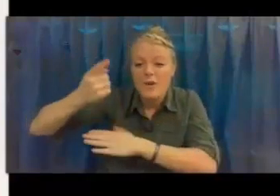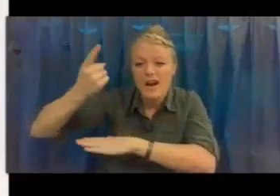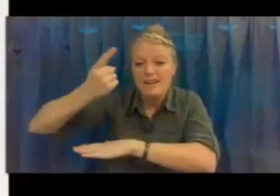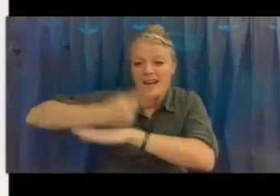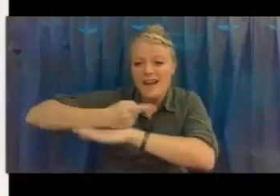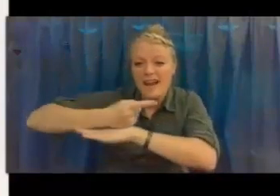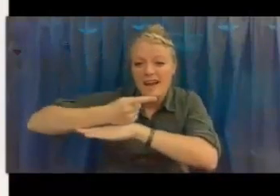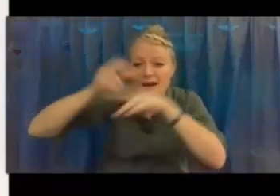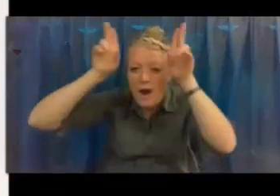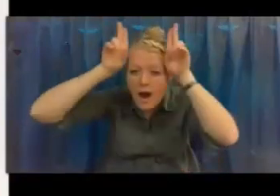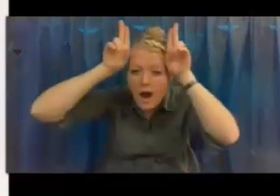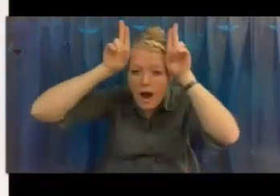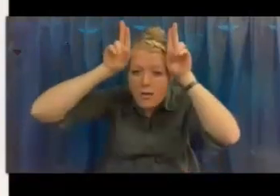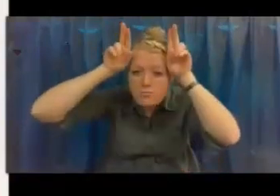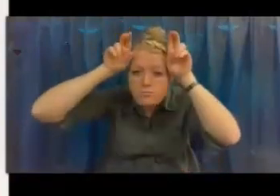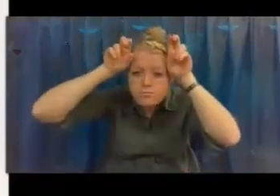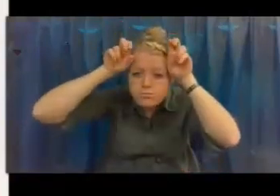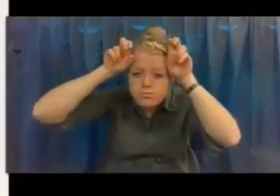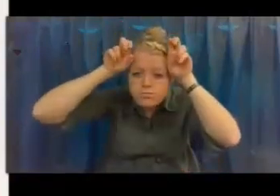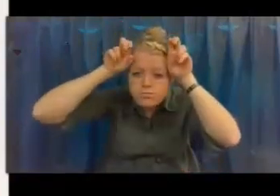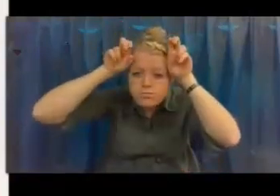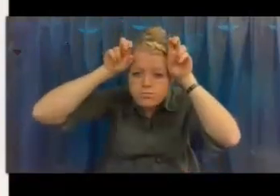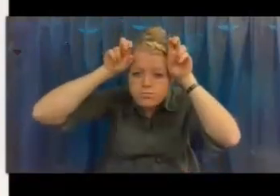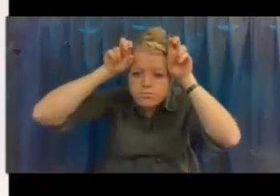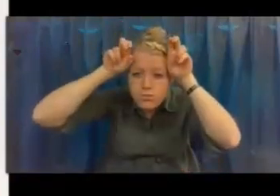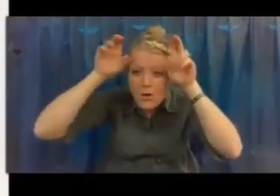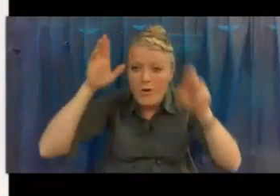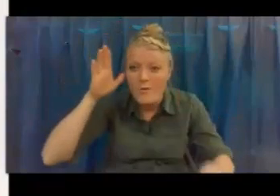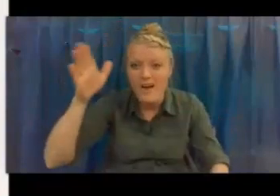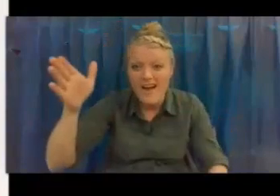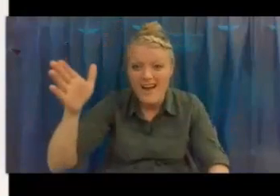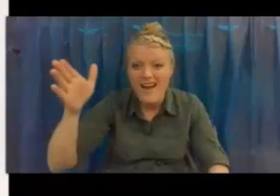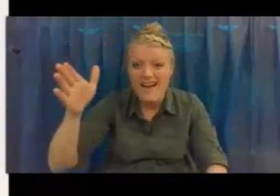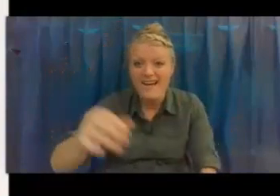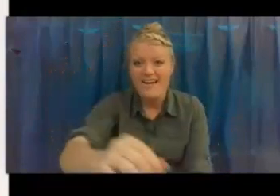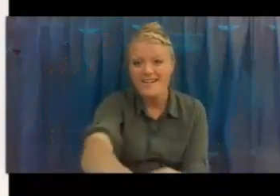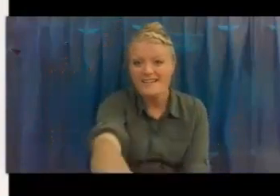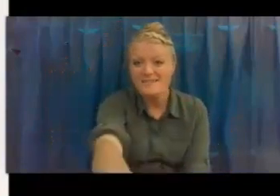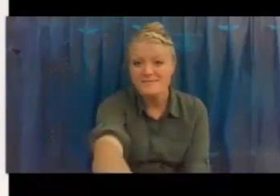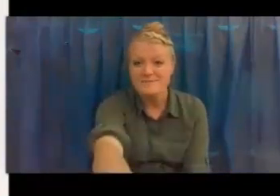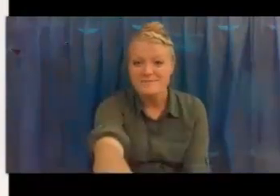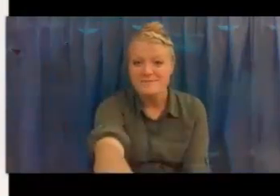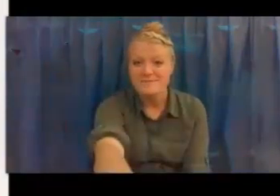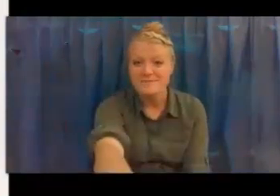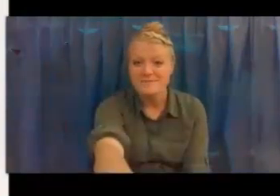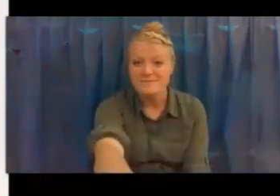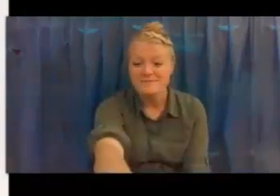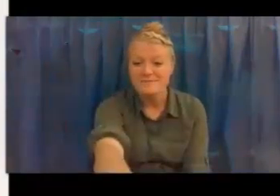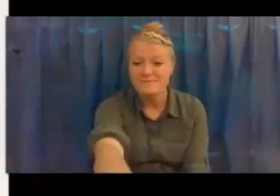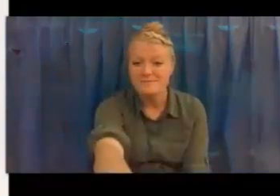waited for 21 days, and then the ears started to fold.